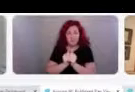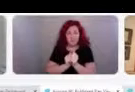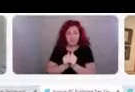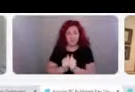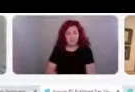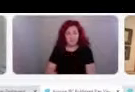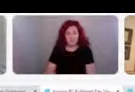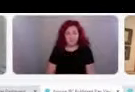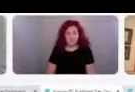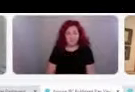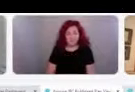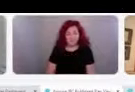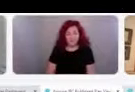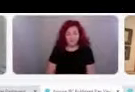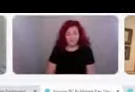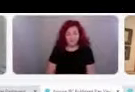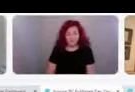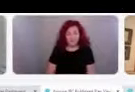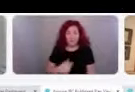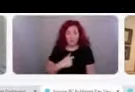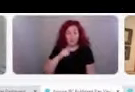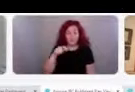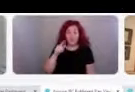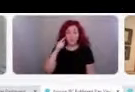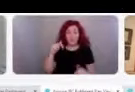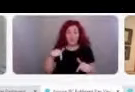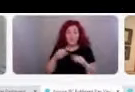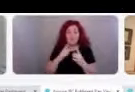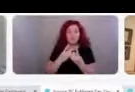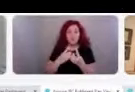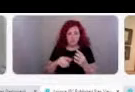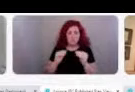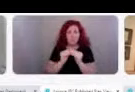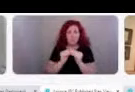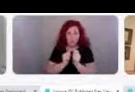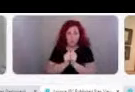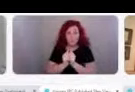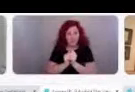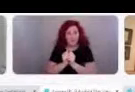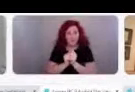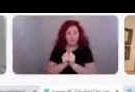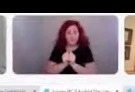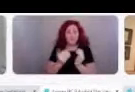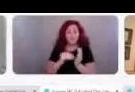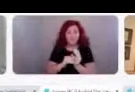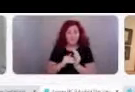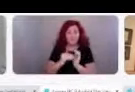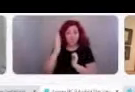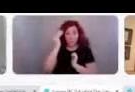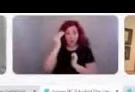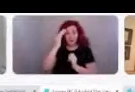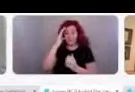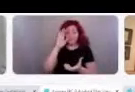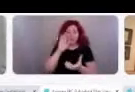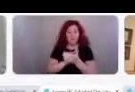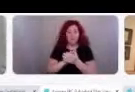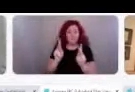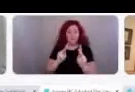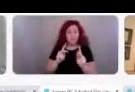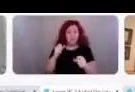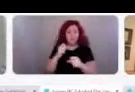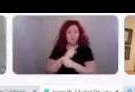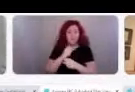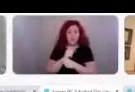we are in need for our district to be more competitive because we believe that when people fight for our